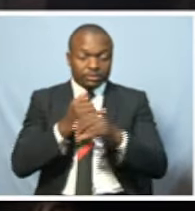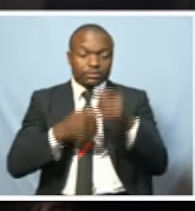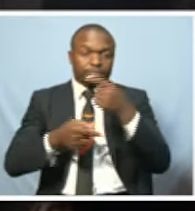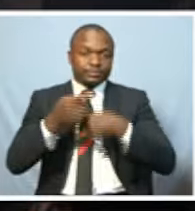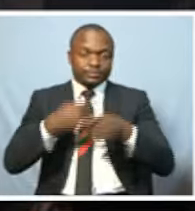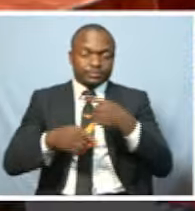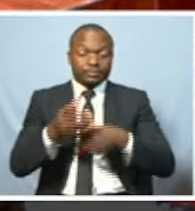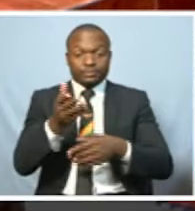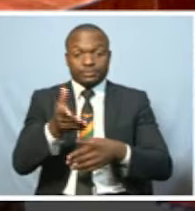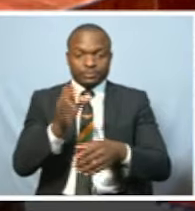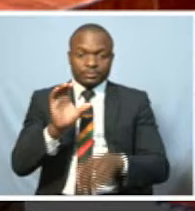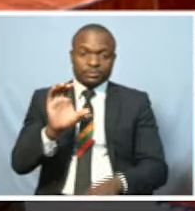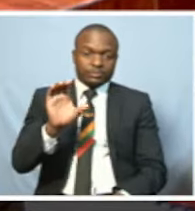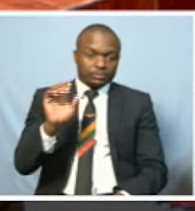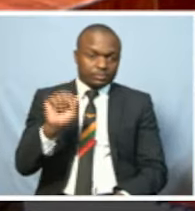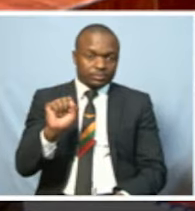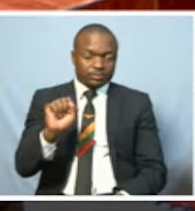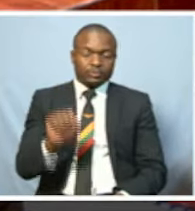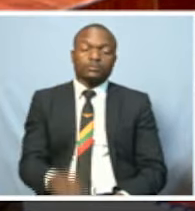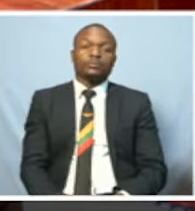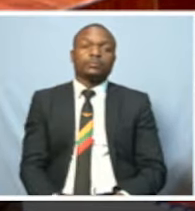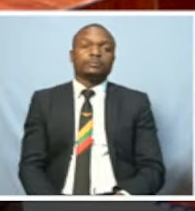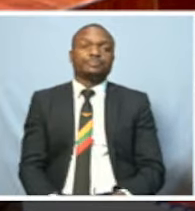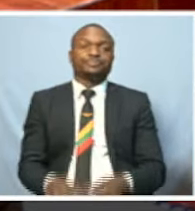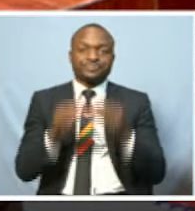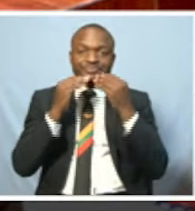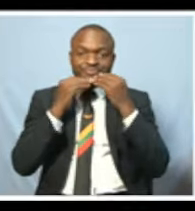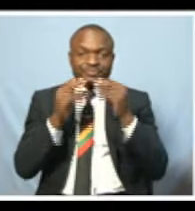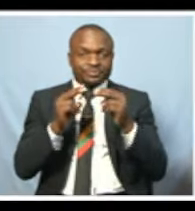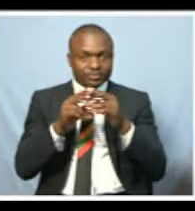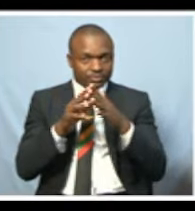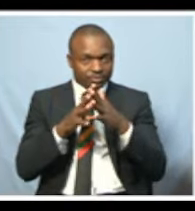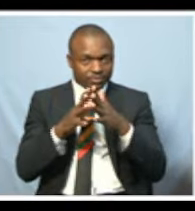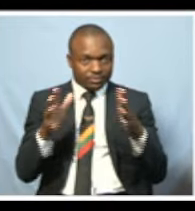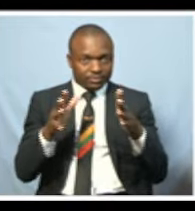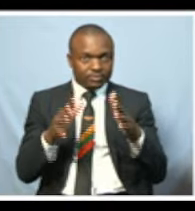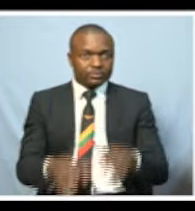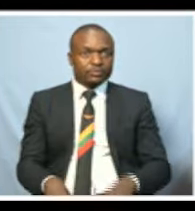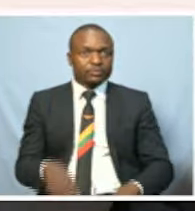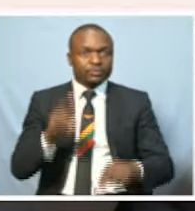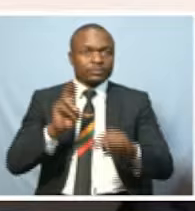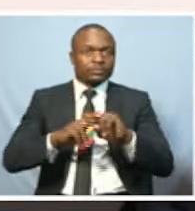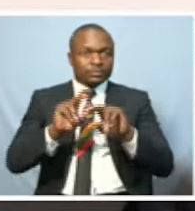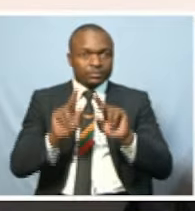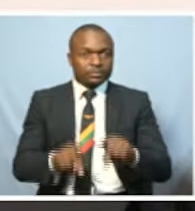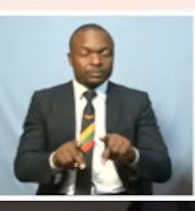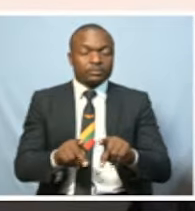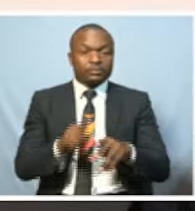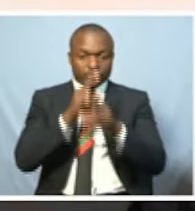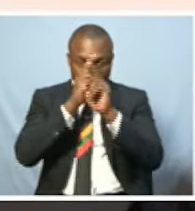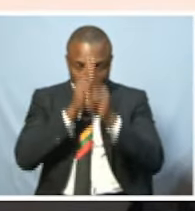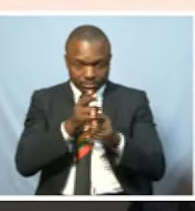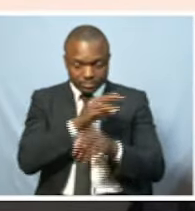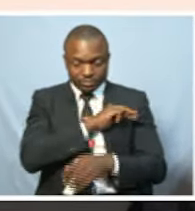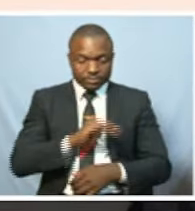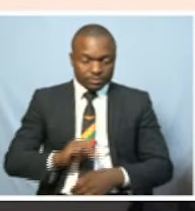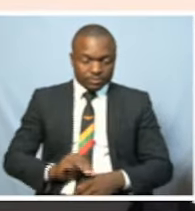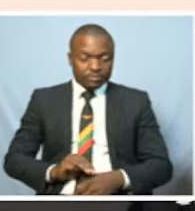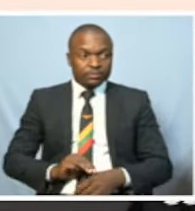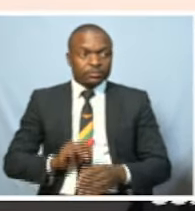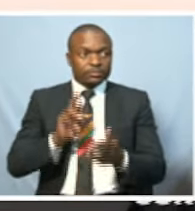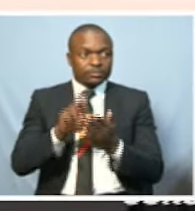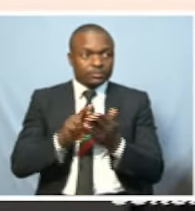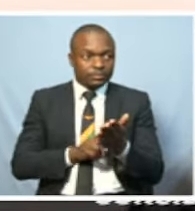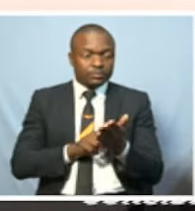Yes, CS. Thank you very much, Chairperson. The Honourable Member has rightly put that we're